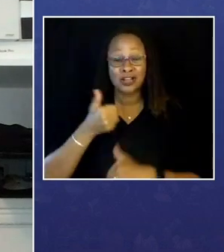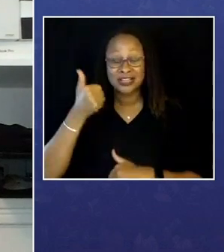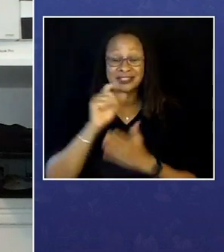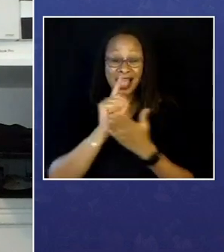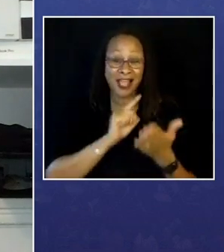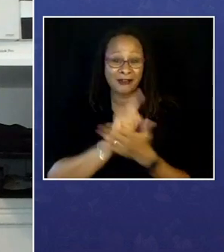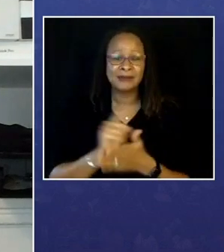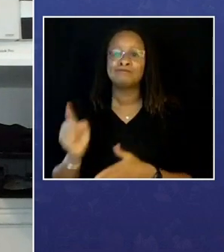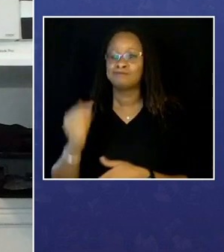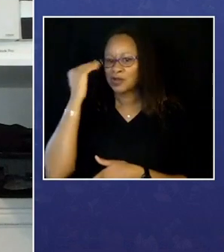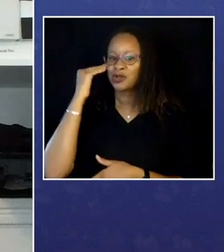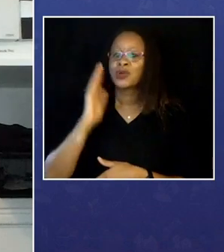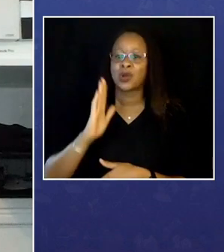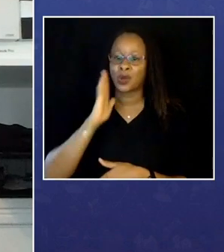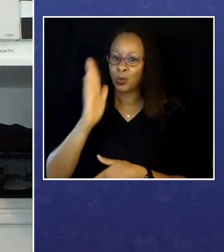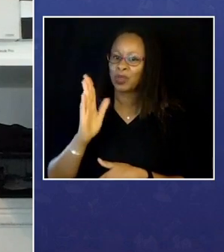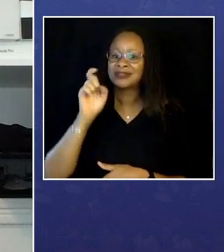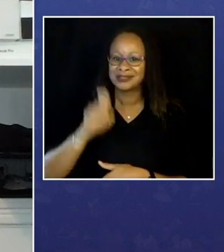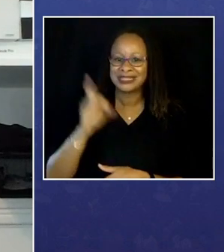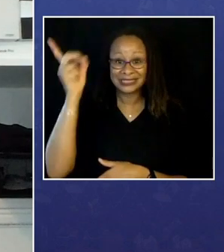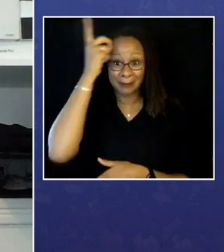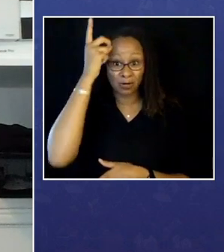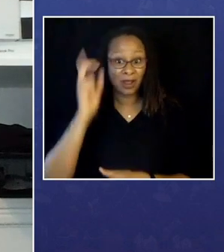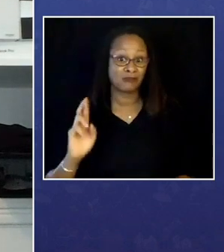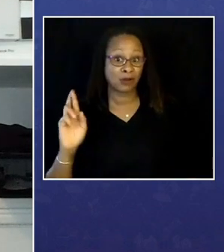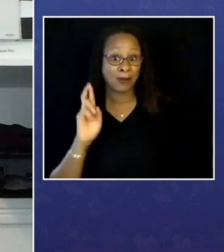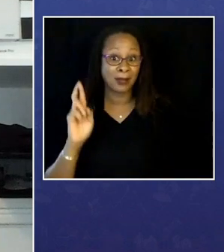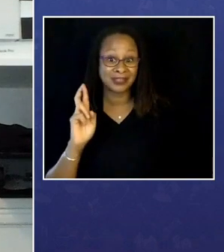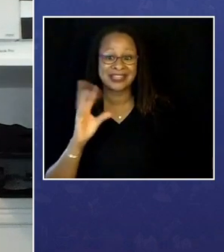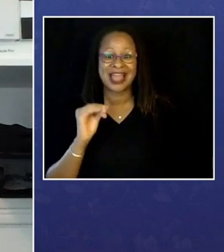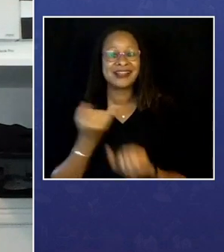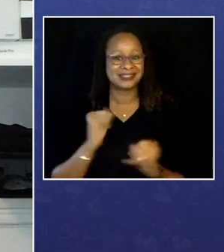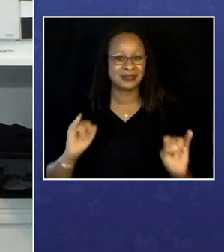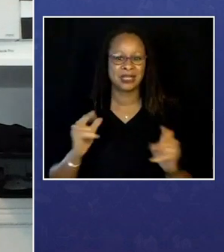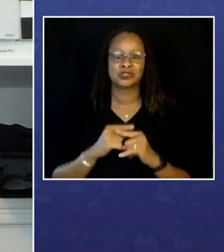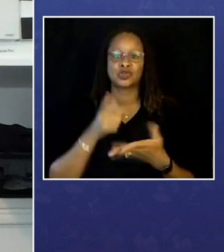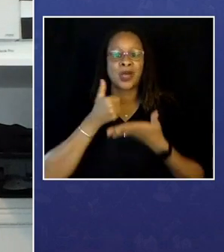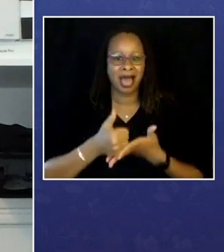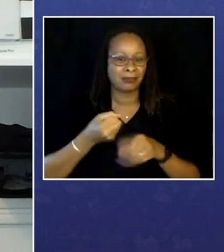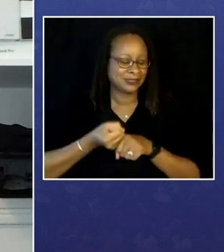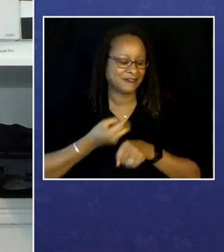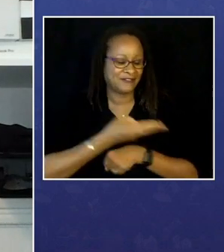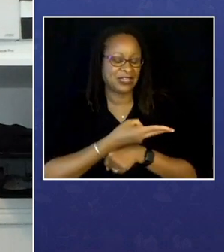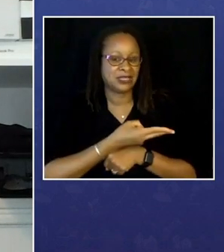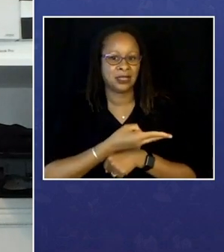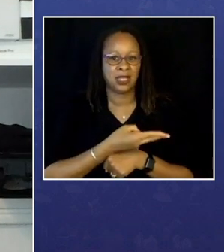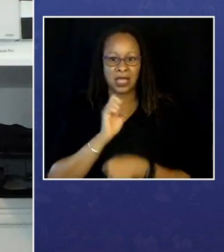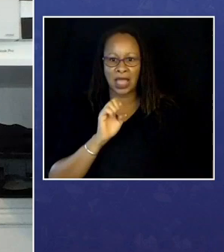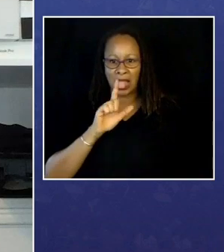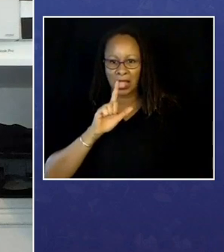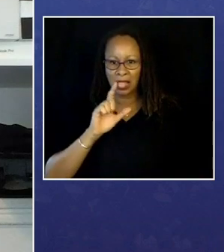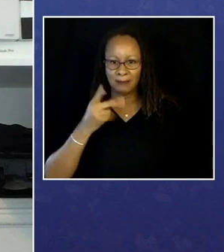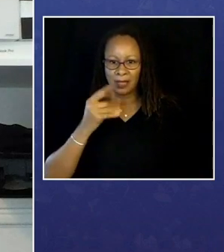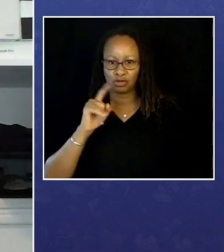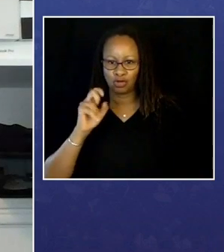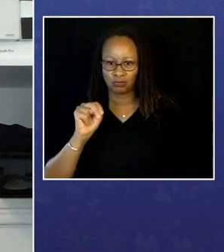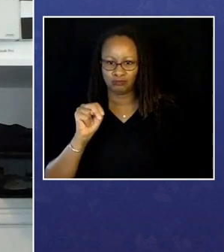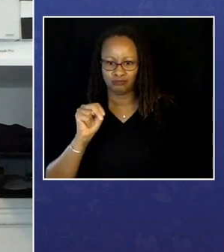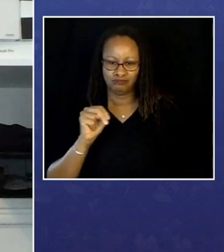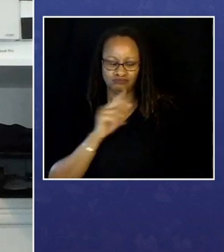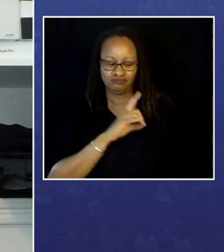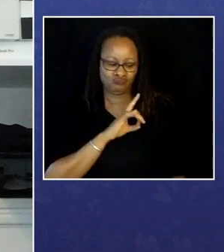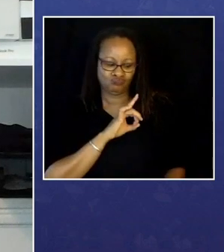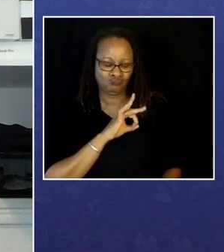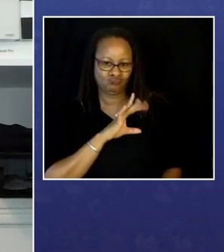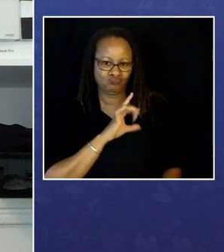he knew he would need Democrats, Republicans, and independents to help defeat El Patron, the